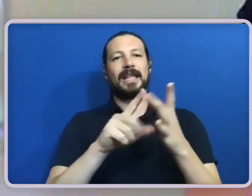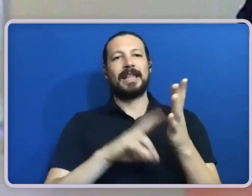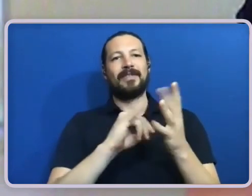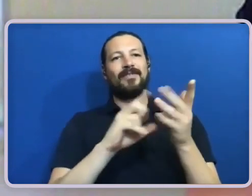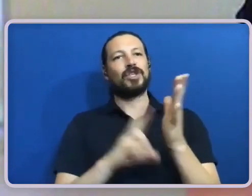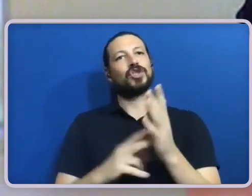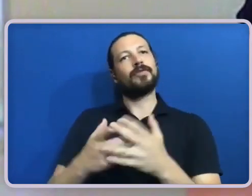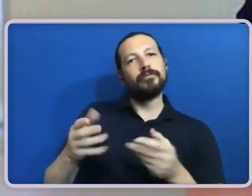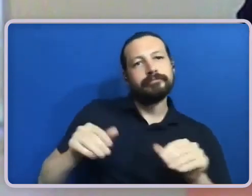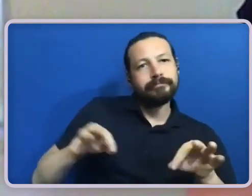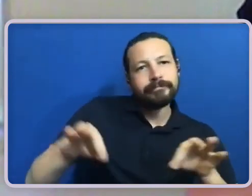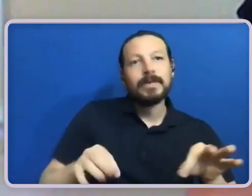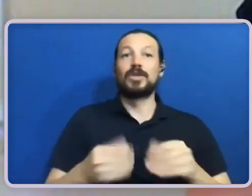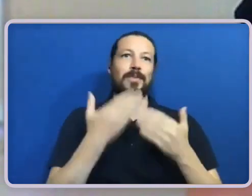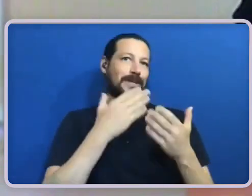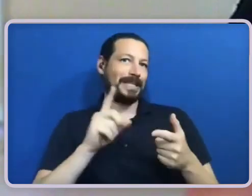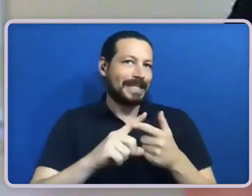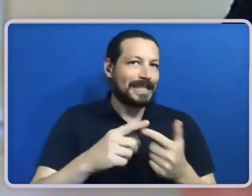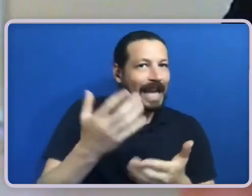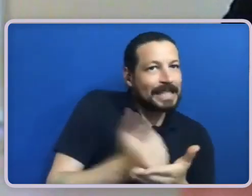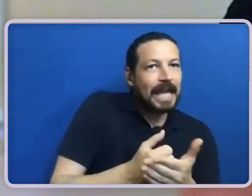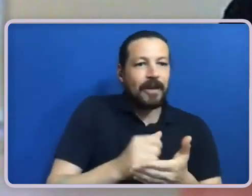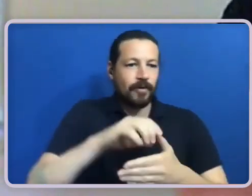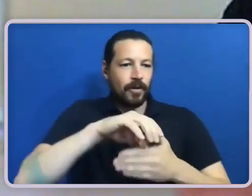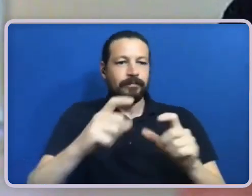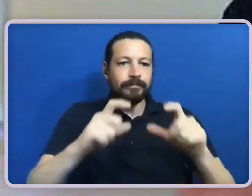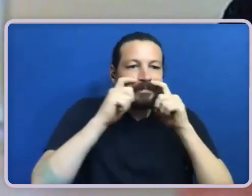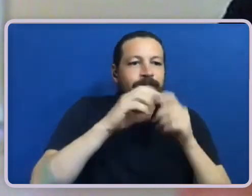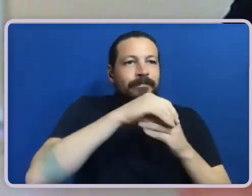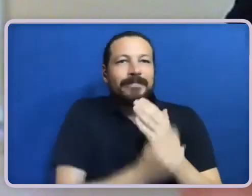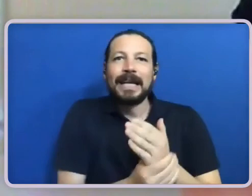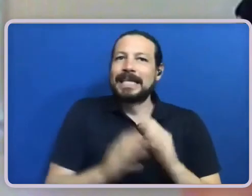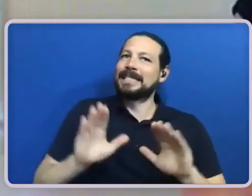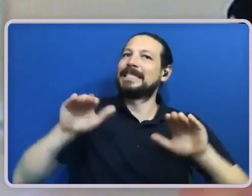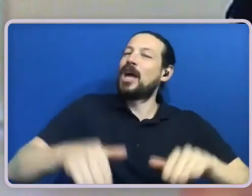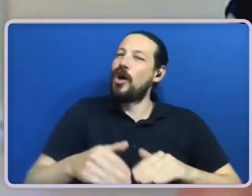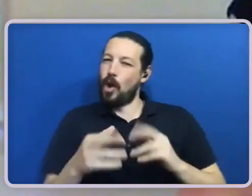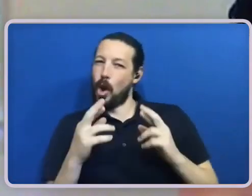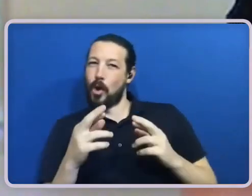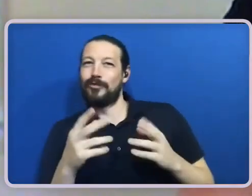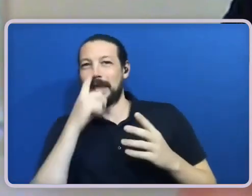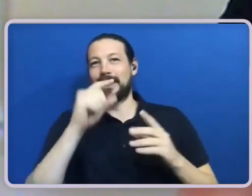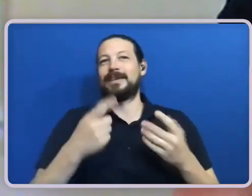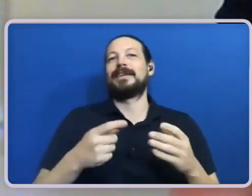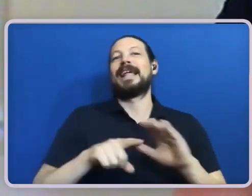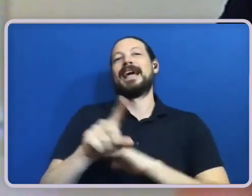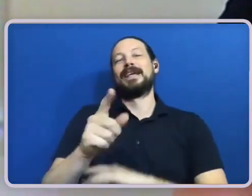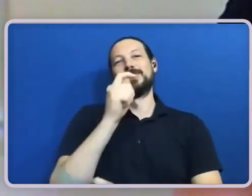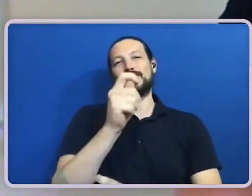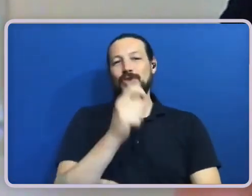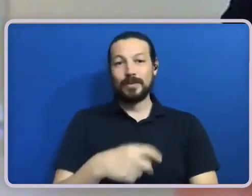wear your mask, wash those hands and stay home, hopefully for not too much longer. So we will see you at the next